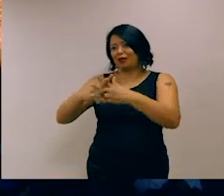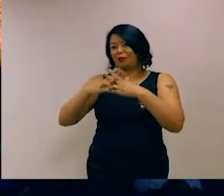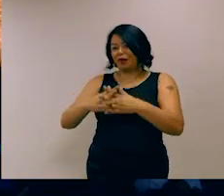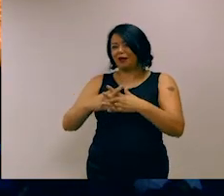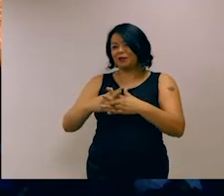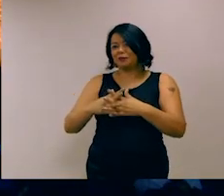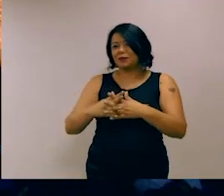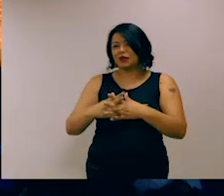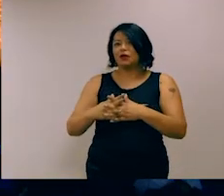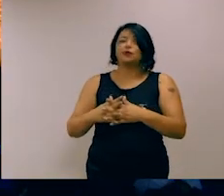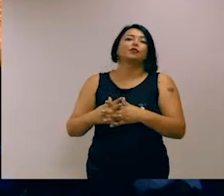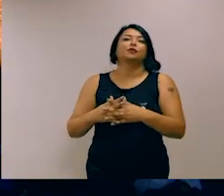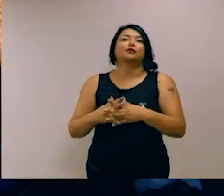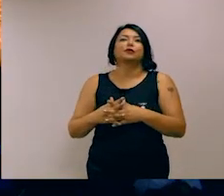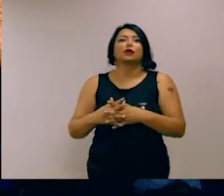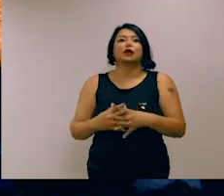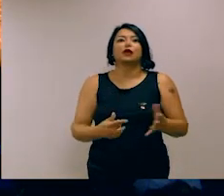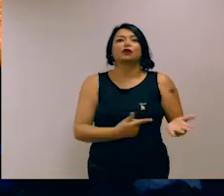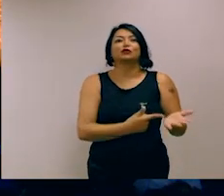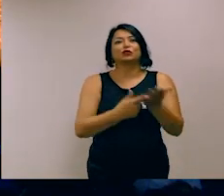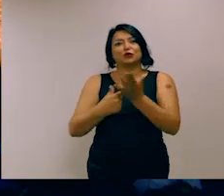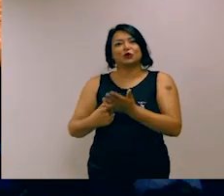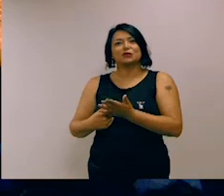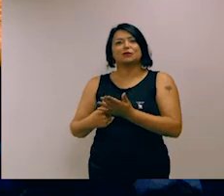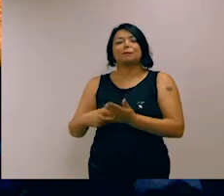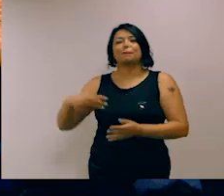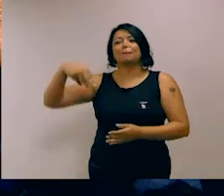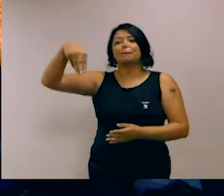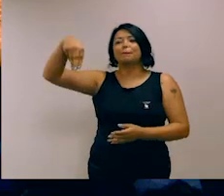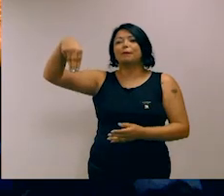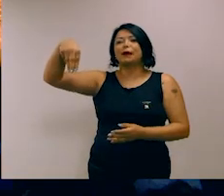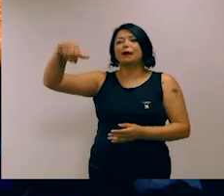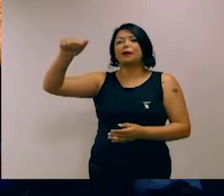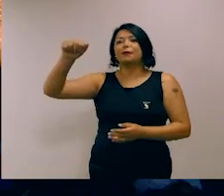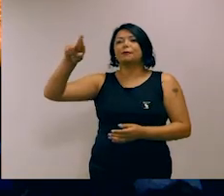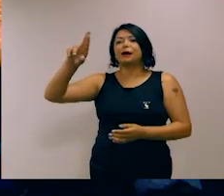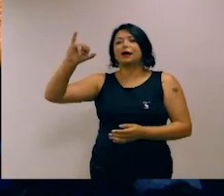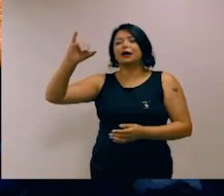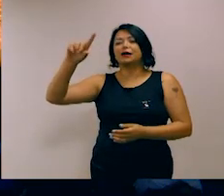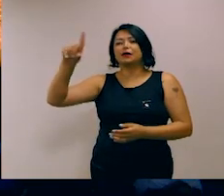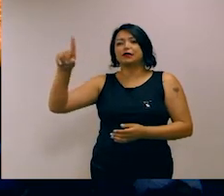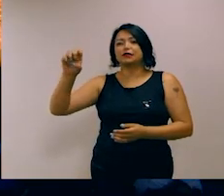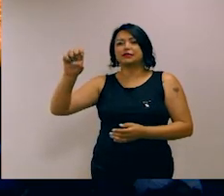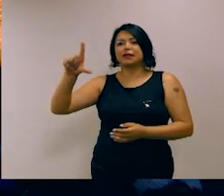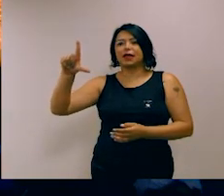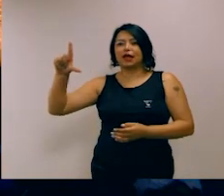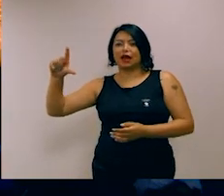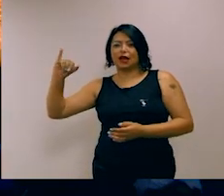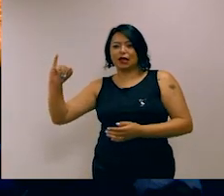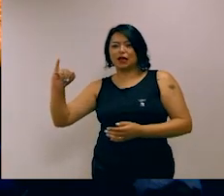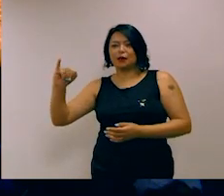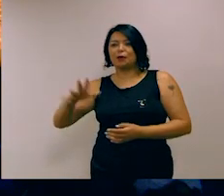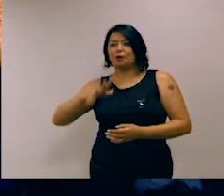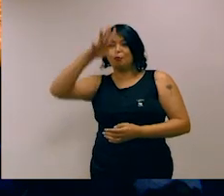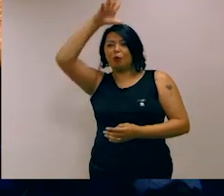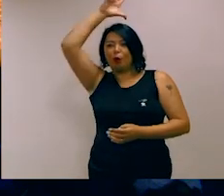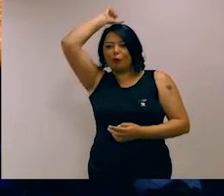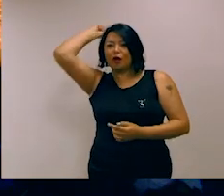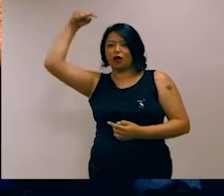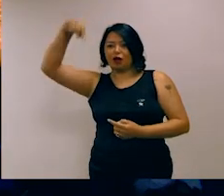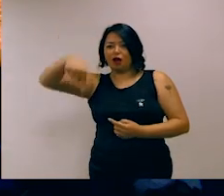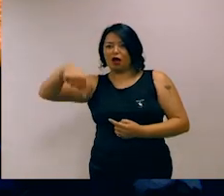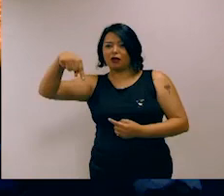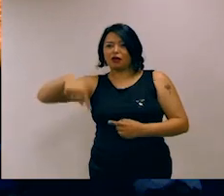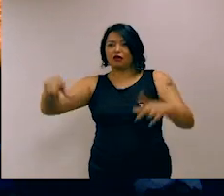mind now. So, and I have a picture of Marizelle and a few minutes of silence to